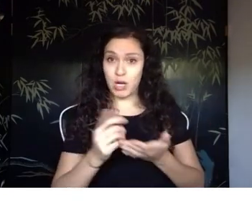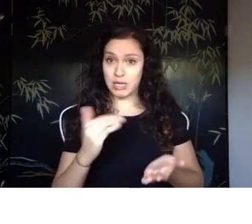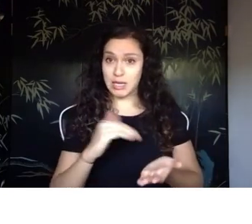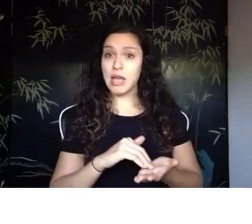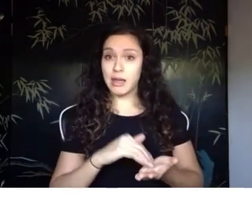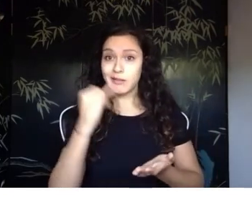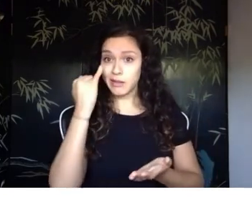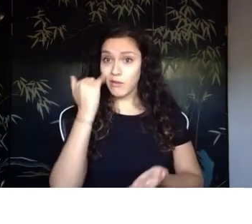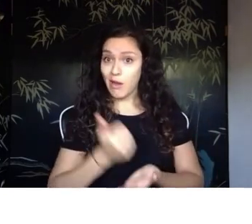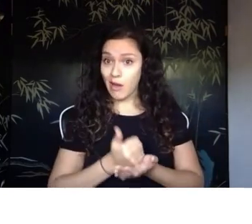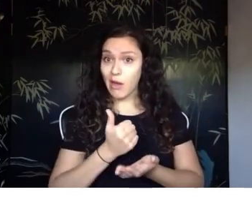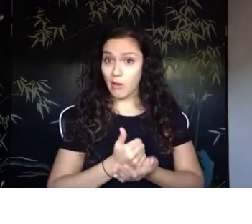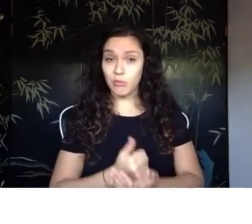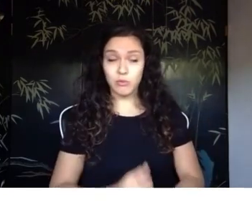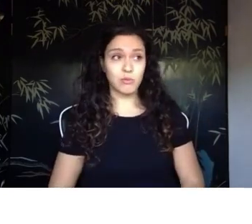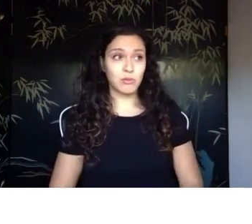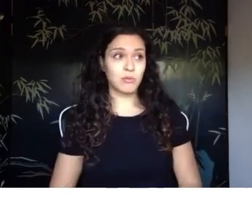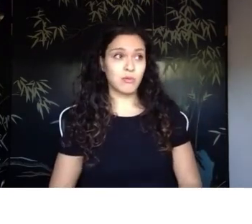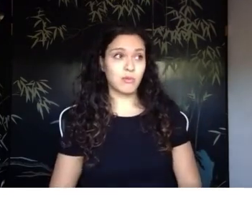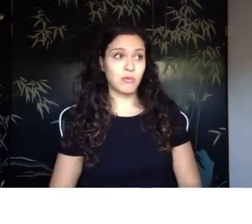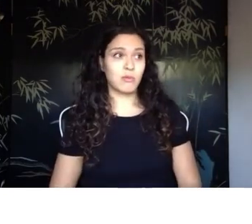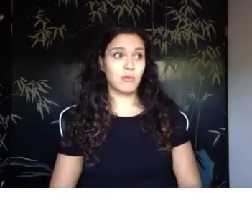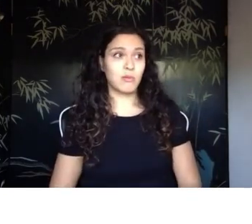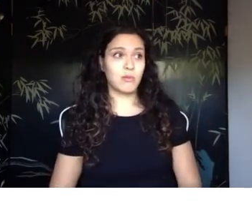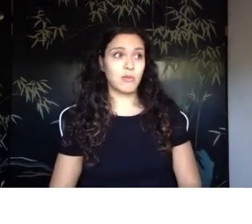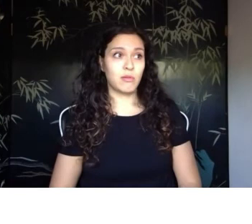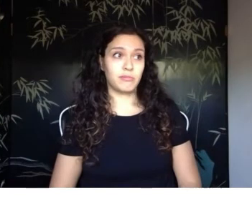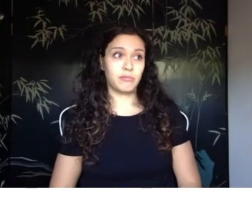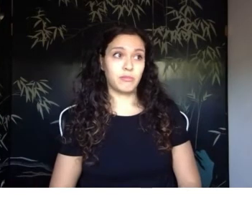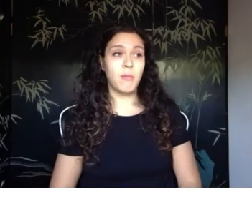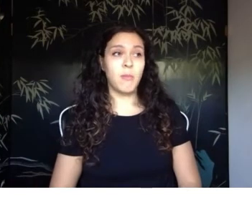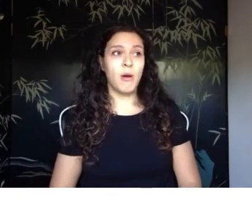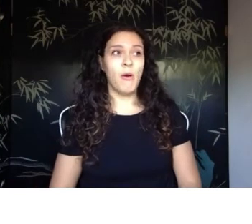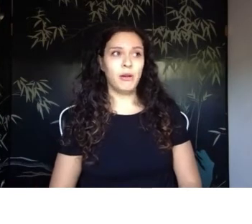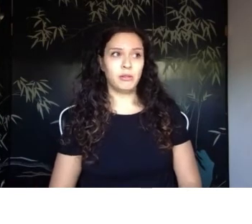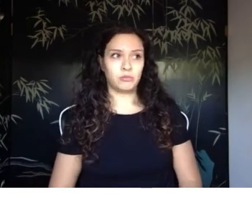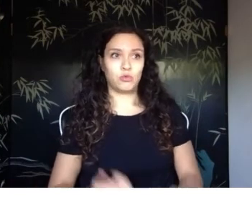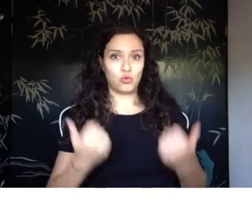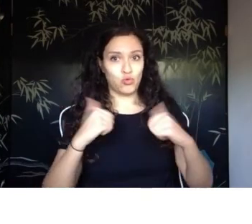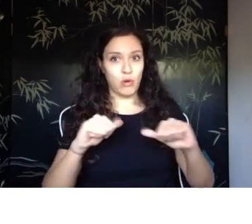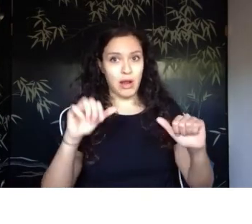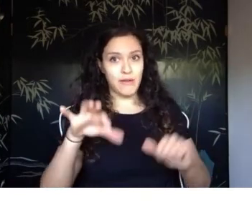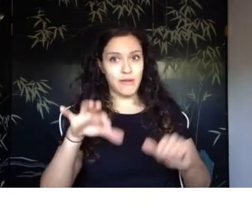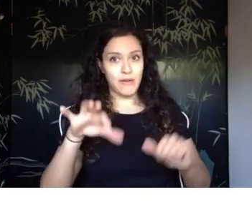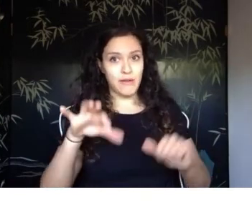Okay, so if it helps, you could just rewrite it.